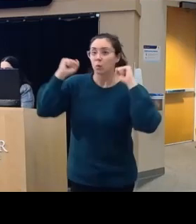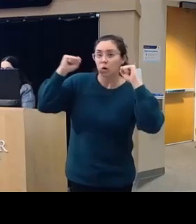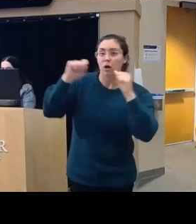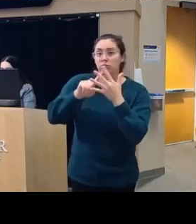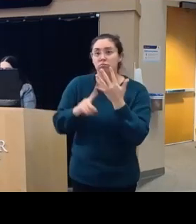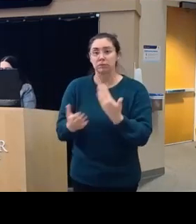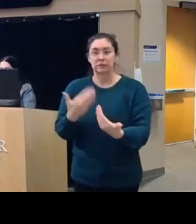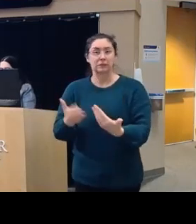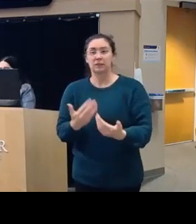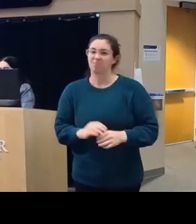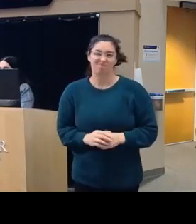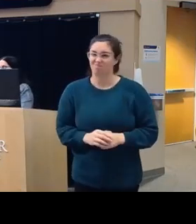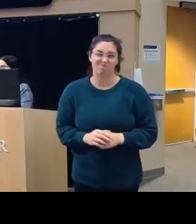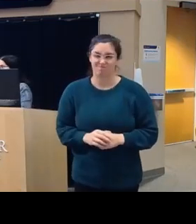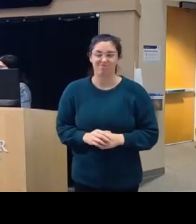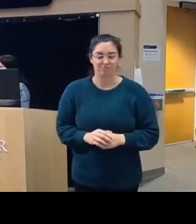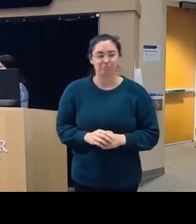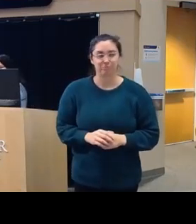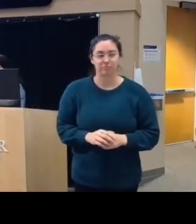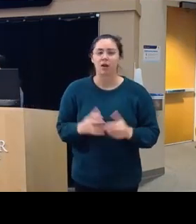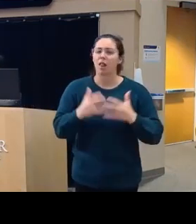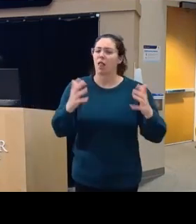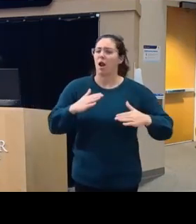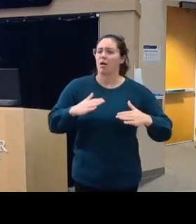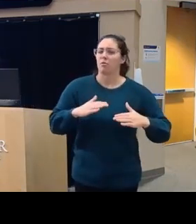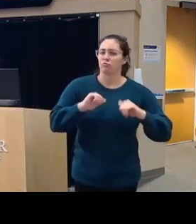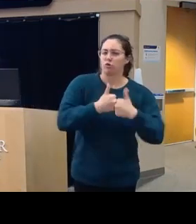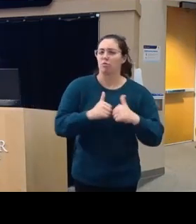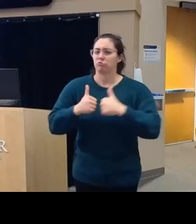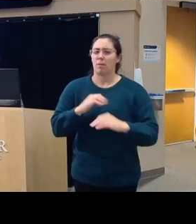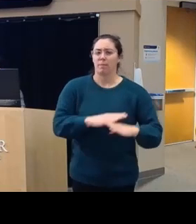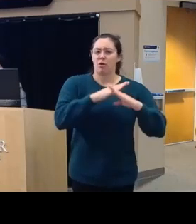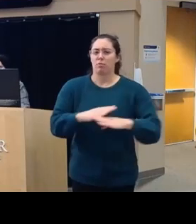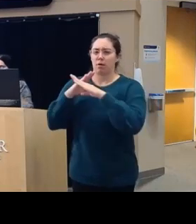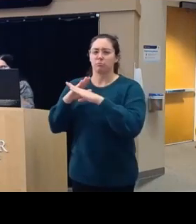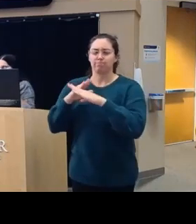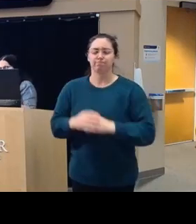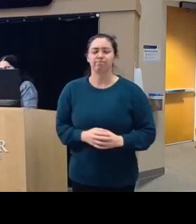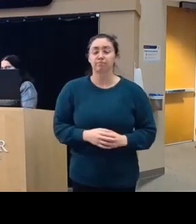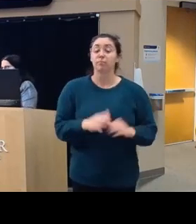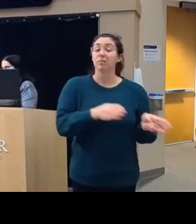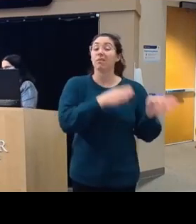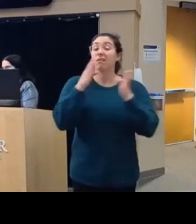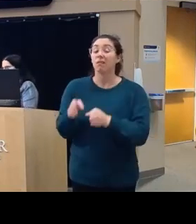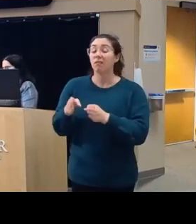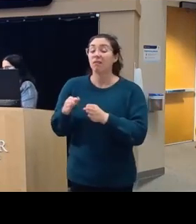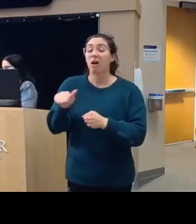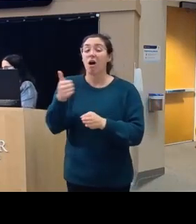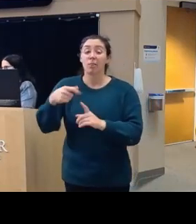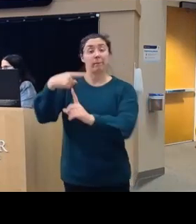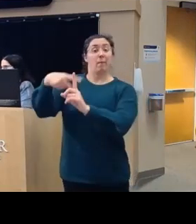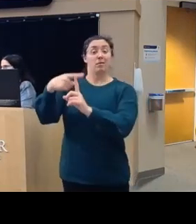able to easily go to a gym, things like that. And so there are a lot of challenges to thinking about how we might do that. On the positive